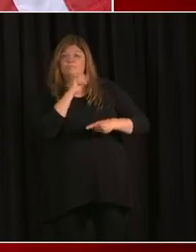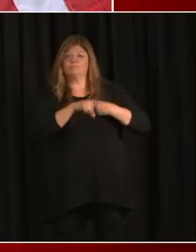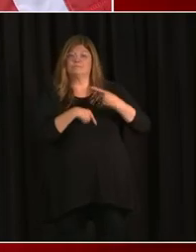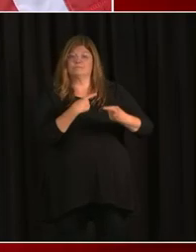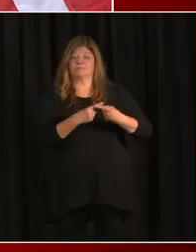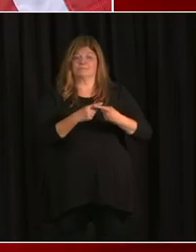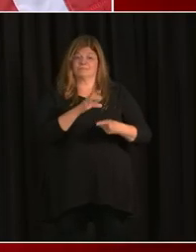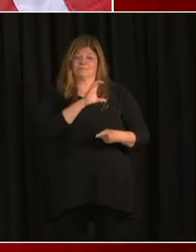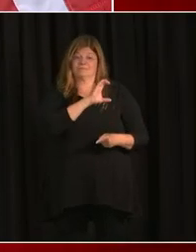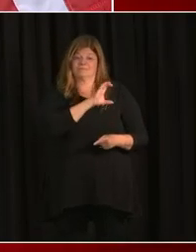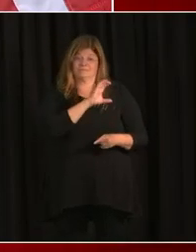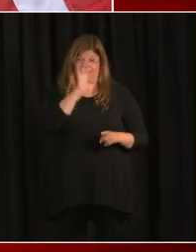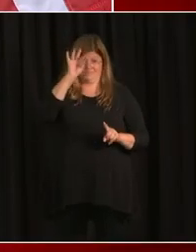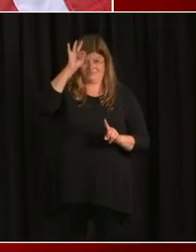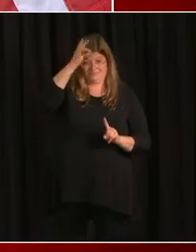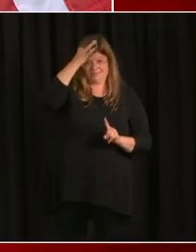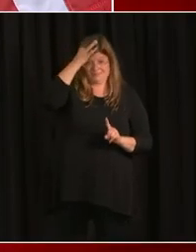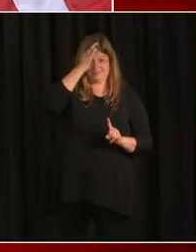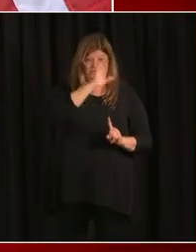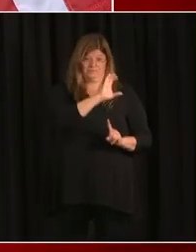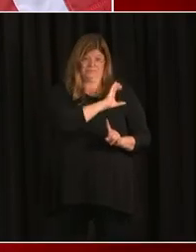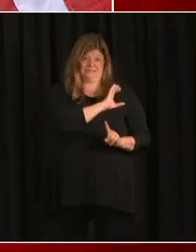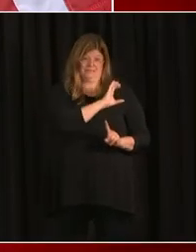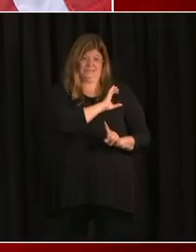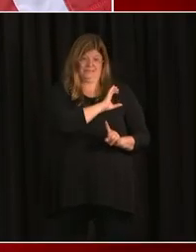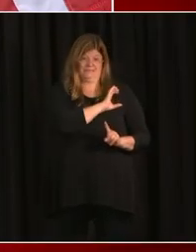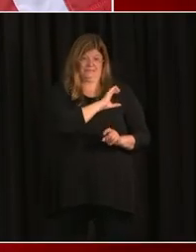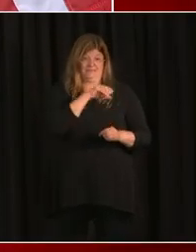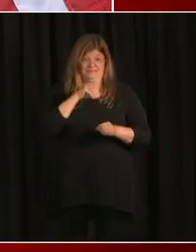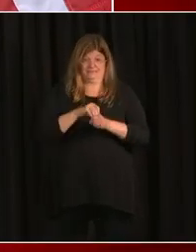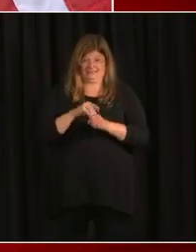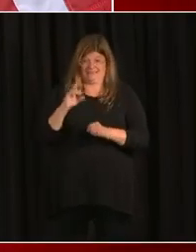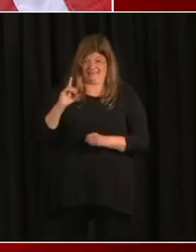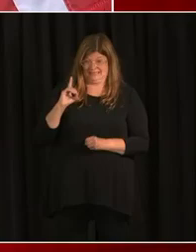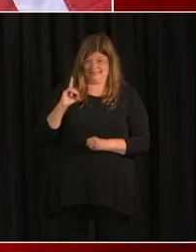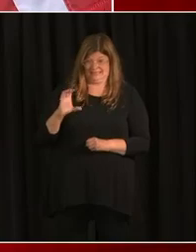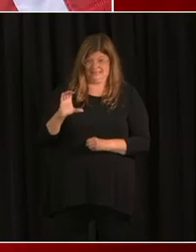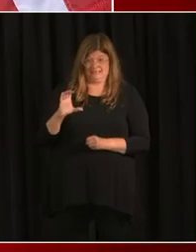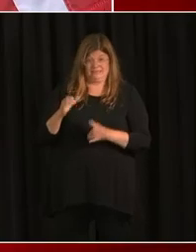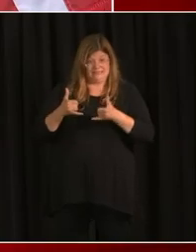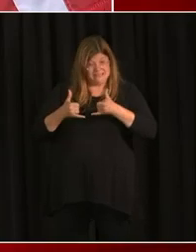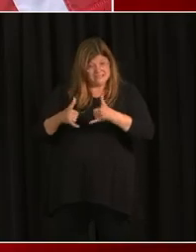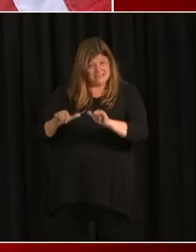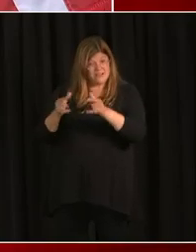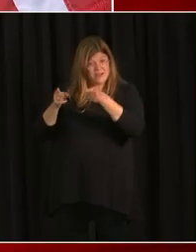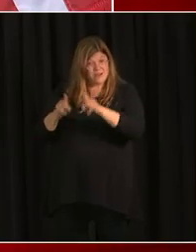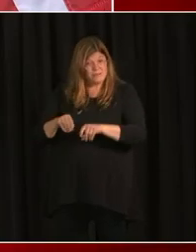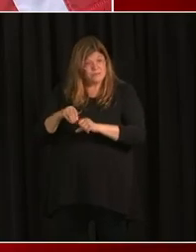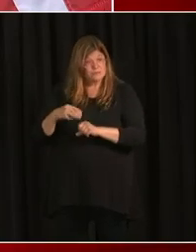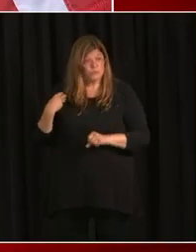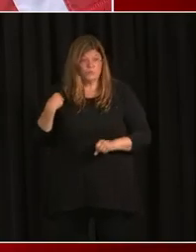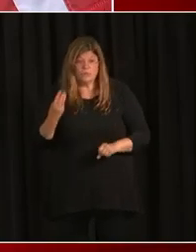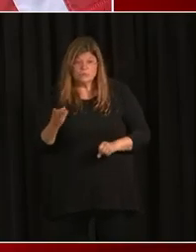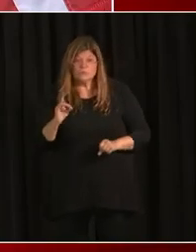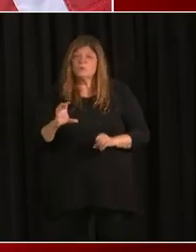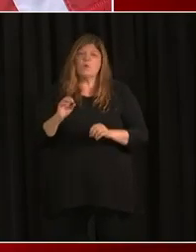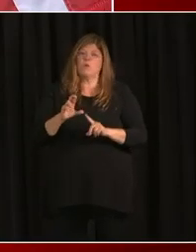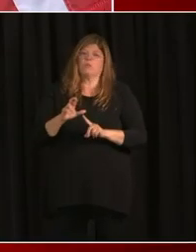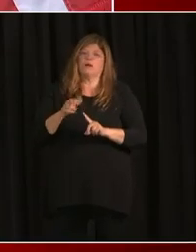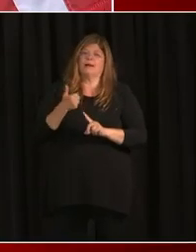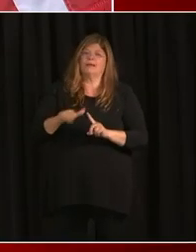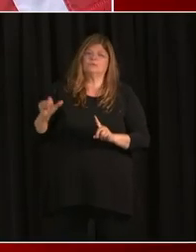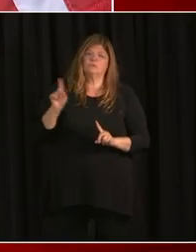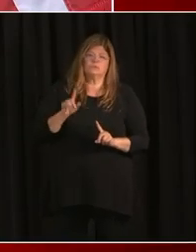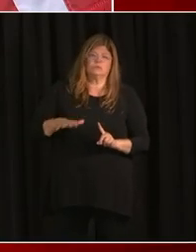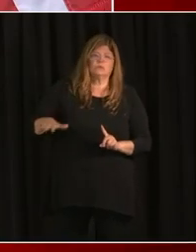enforcement officers, federal law enforcement officers in the district, and saying, if this can happen in Washington, D.C., this can happen anywhere. And I wanted to ask what